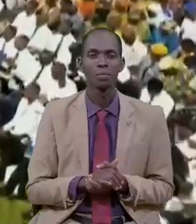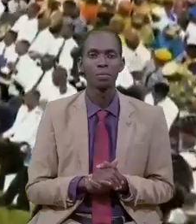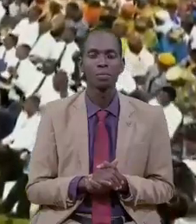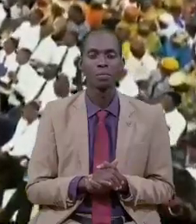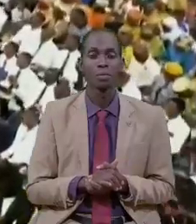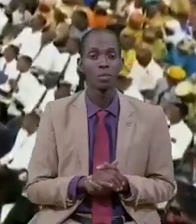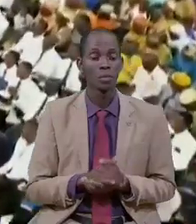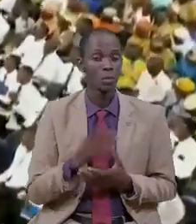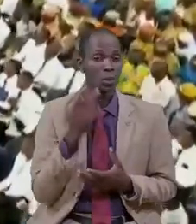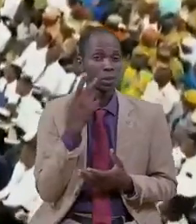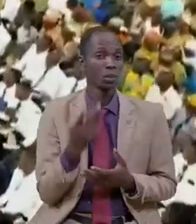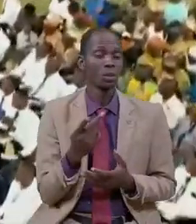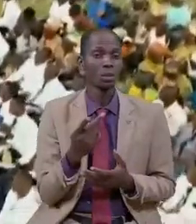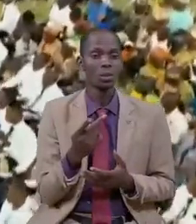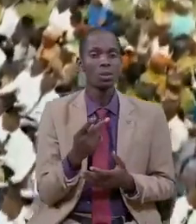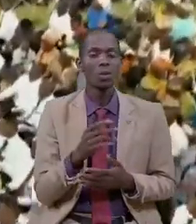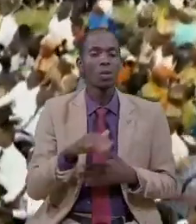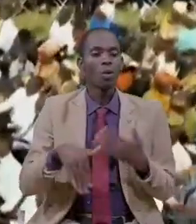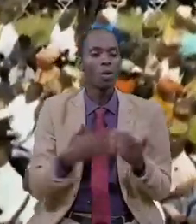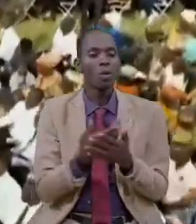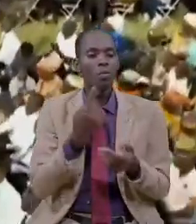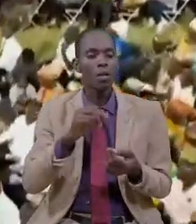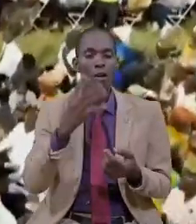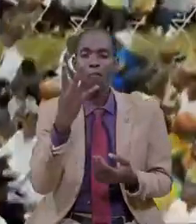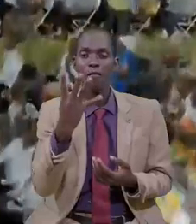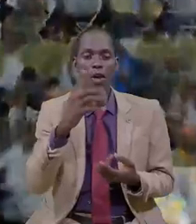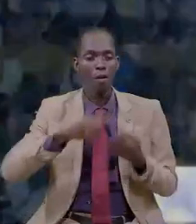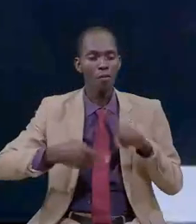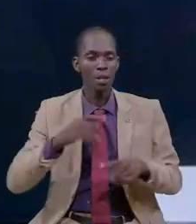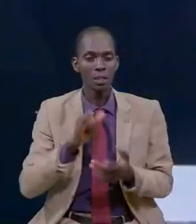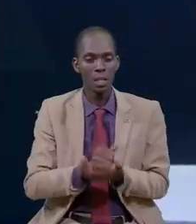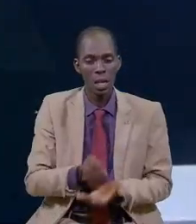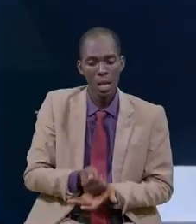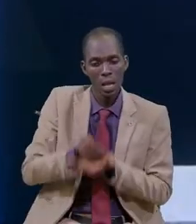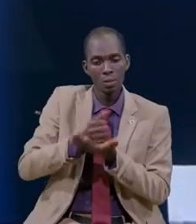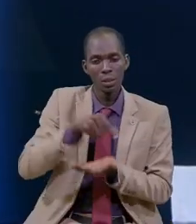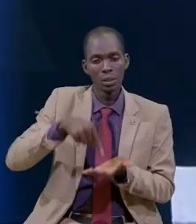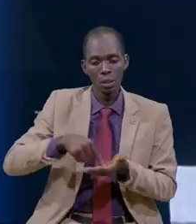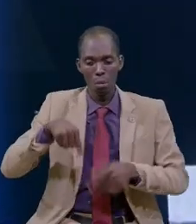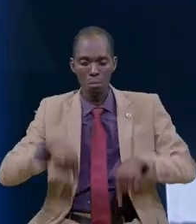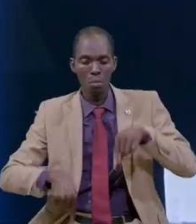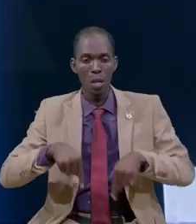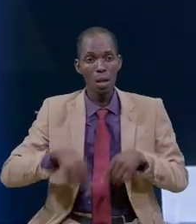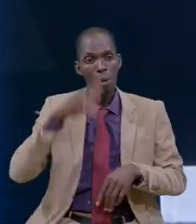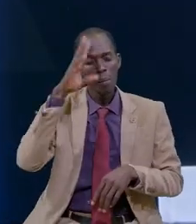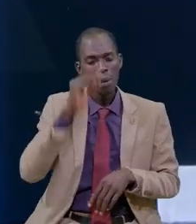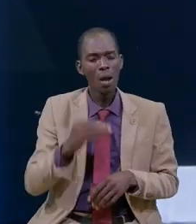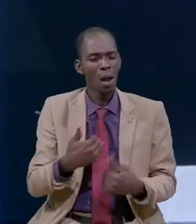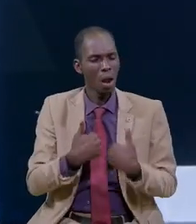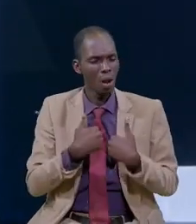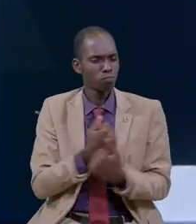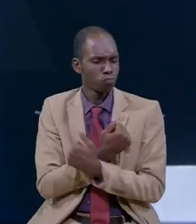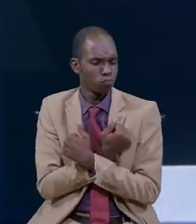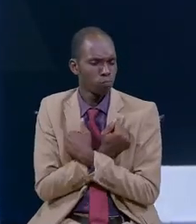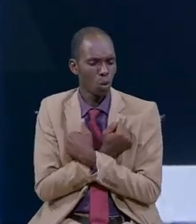personnes. You know, those four friends that carried this impotent man, they had love in their heart